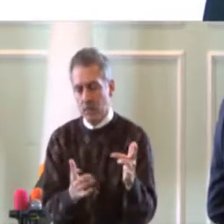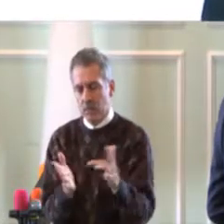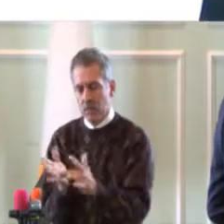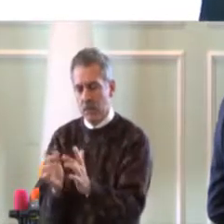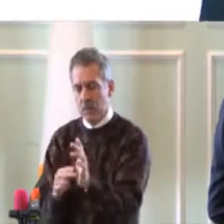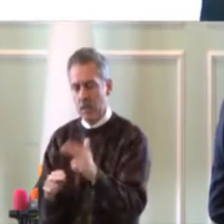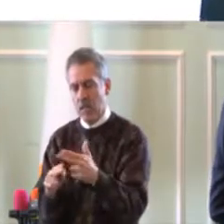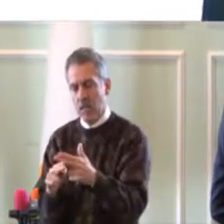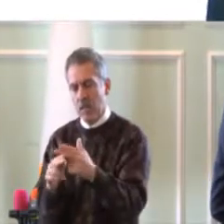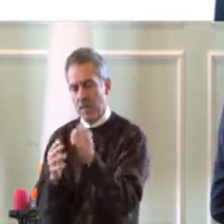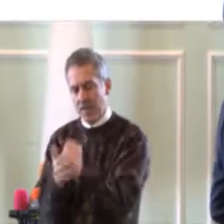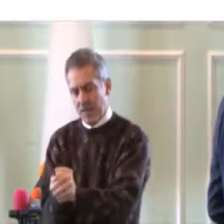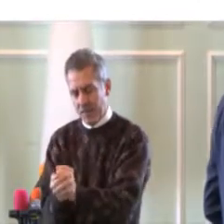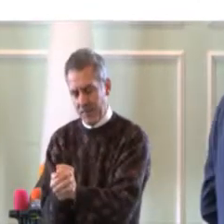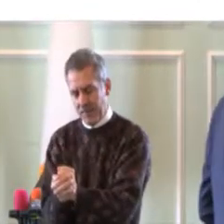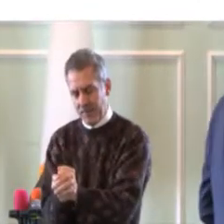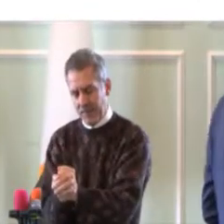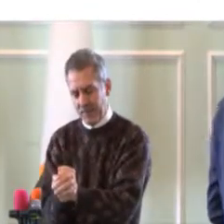name, amen.